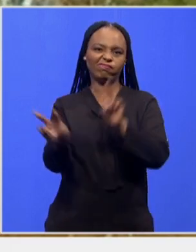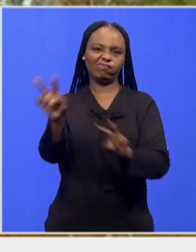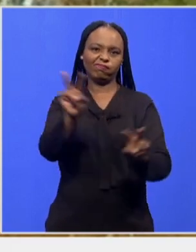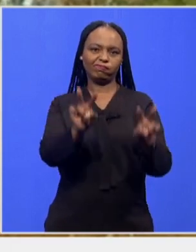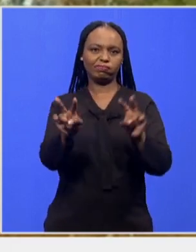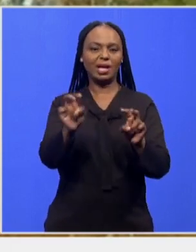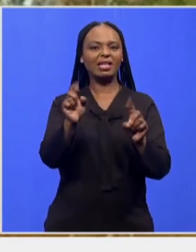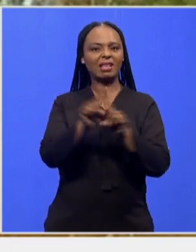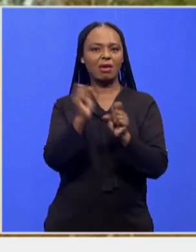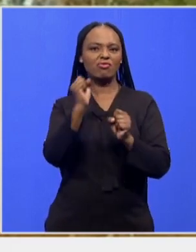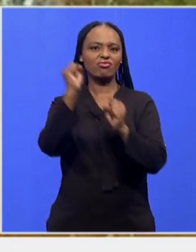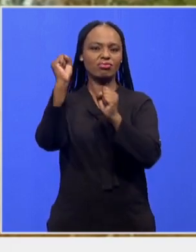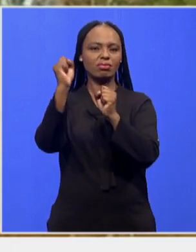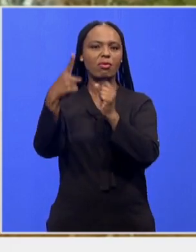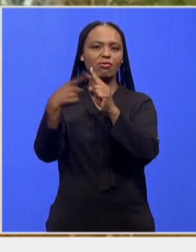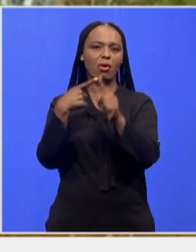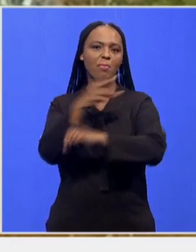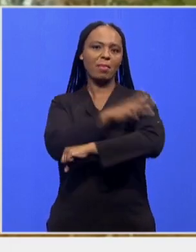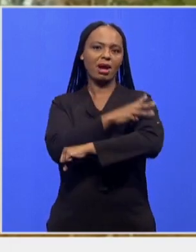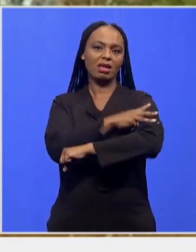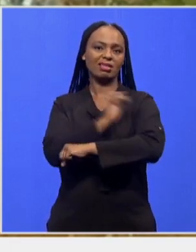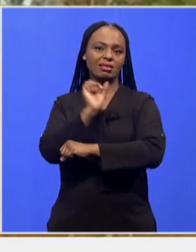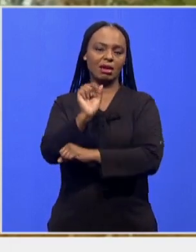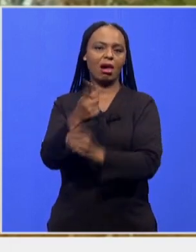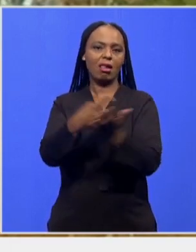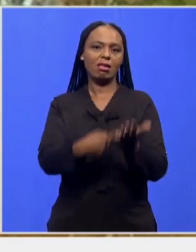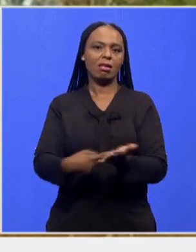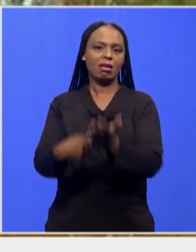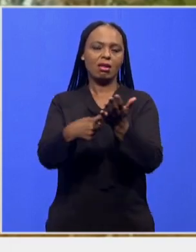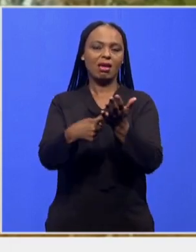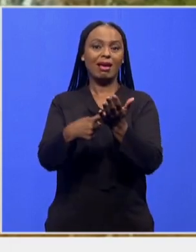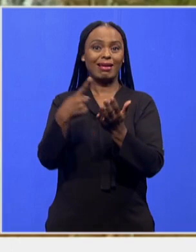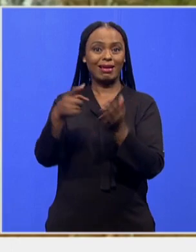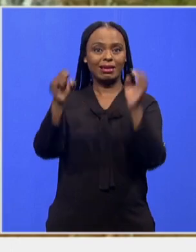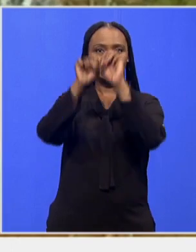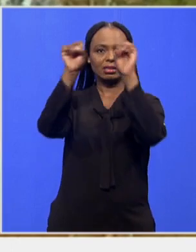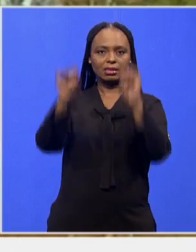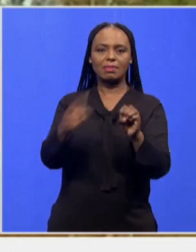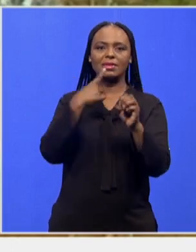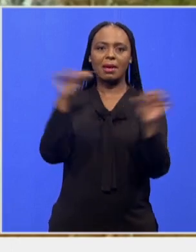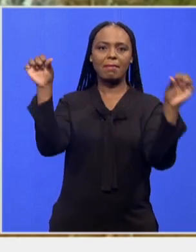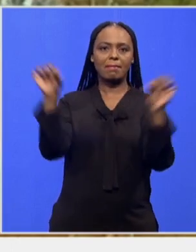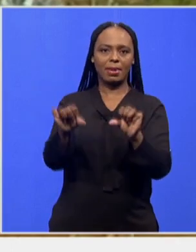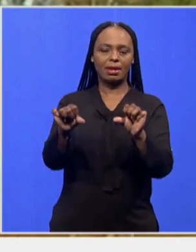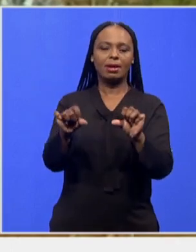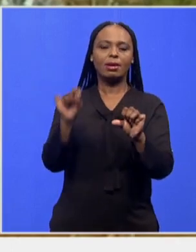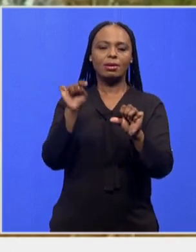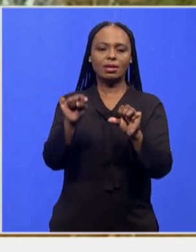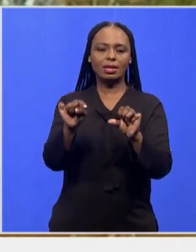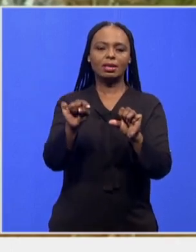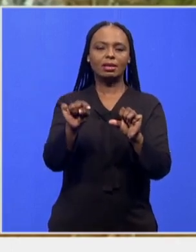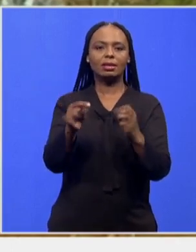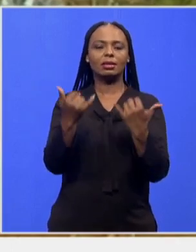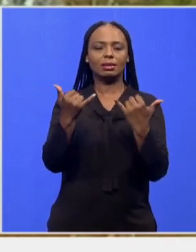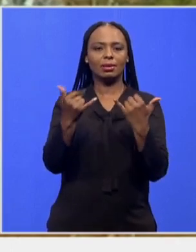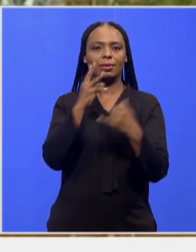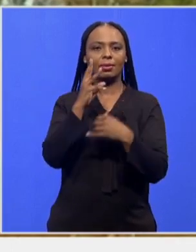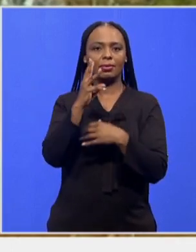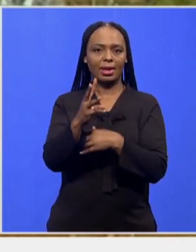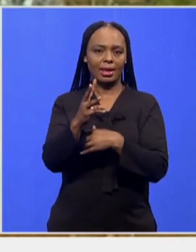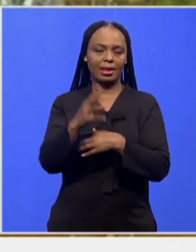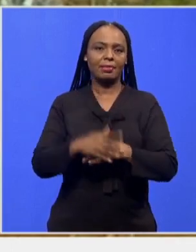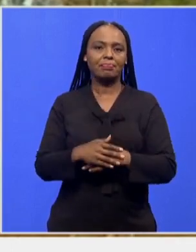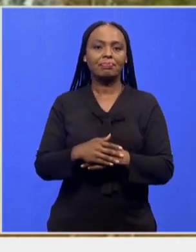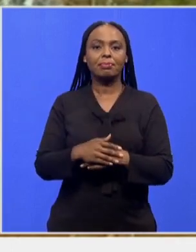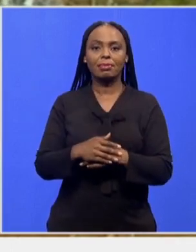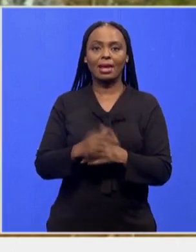from management here. We understand that that particular unit, we're told, will come back on the grid. It's off the grid currently. Also,